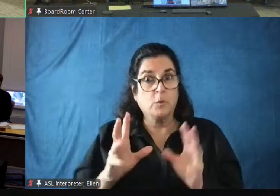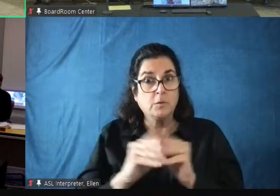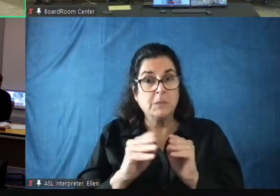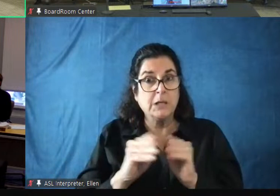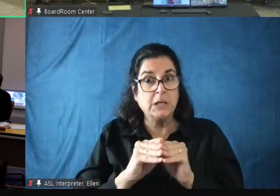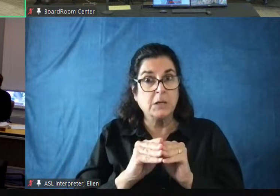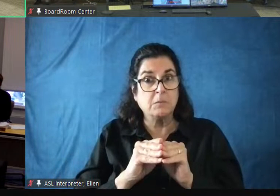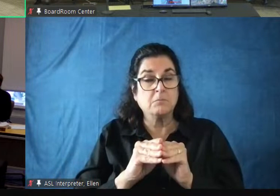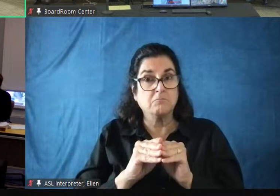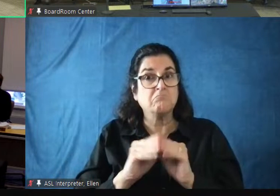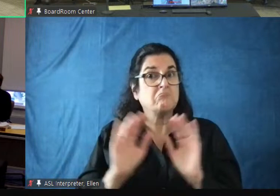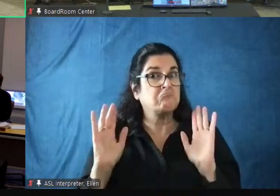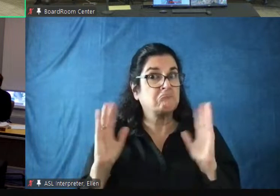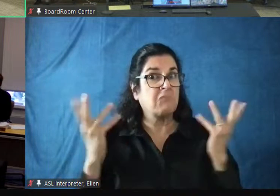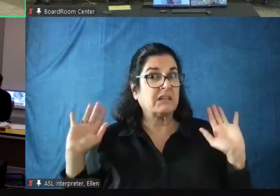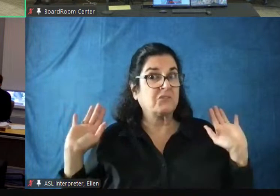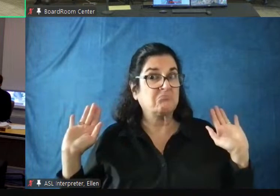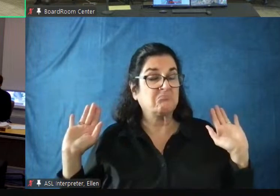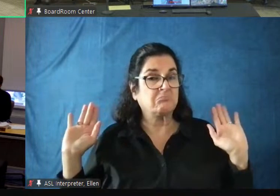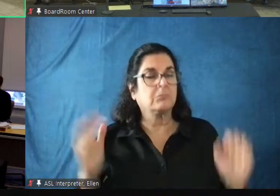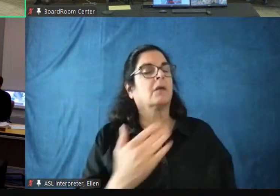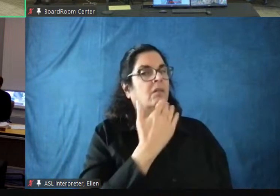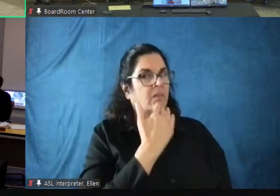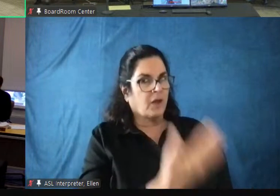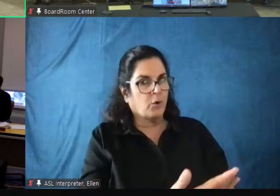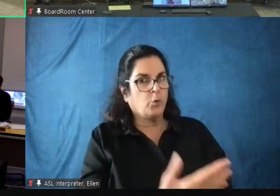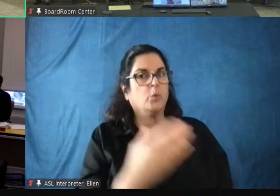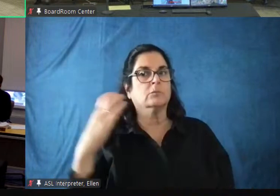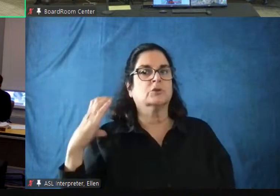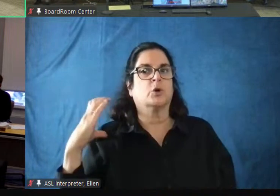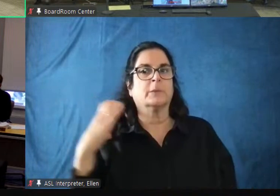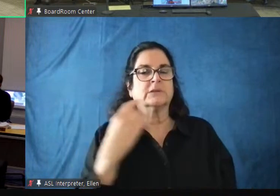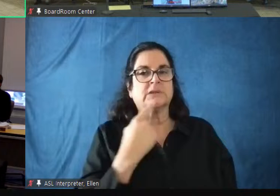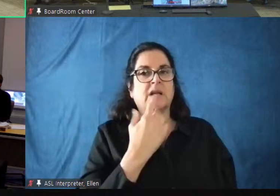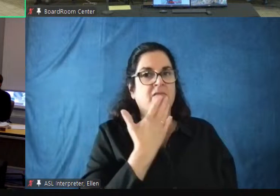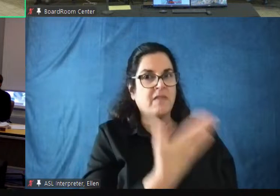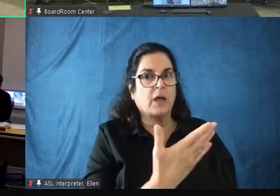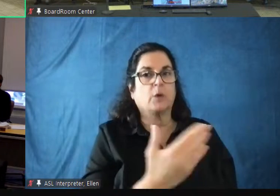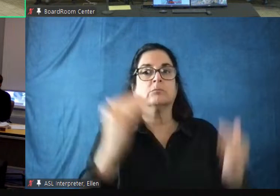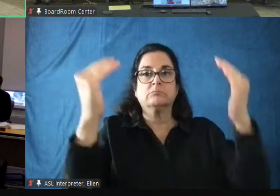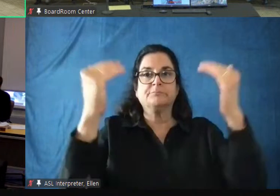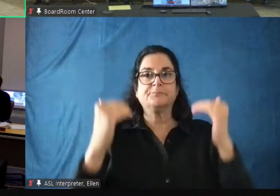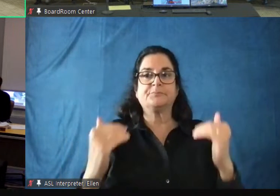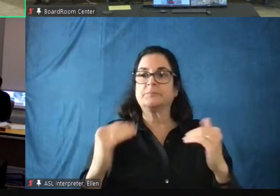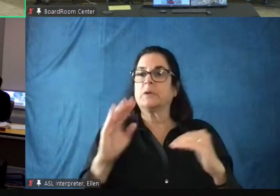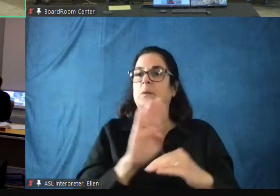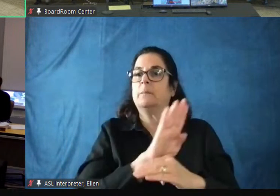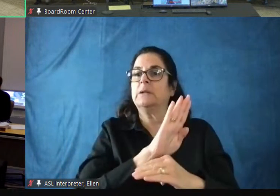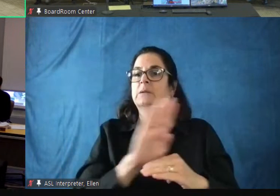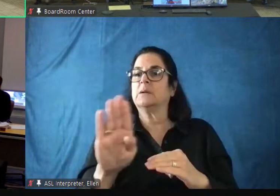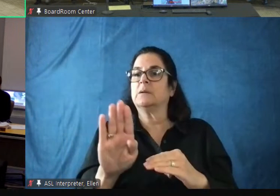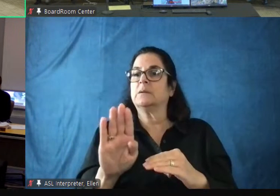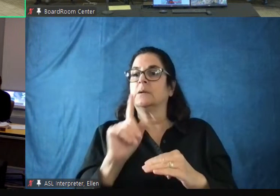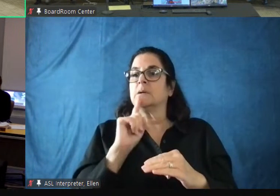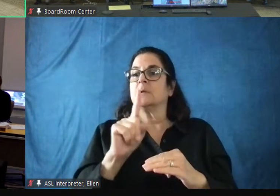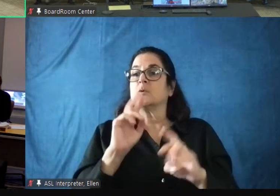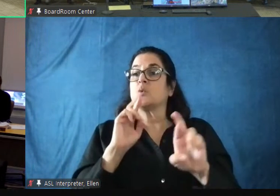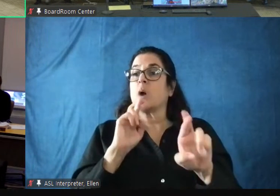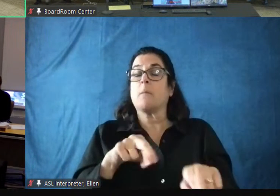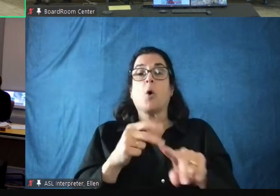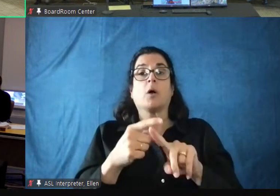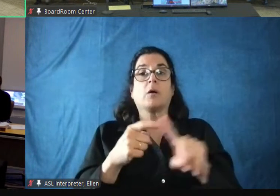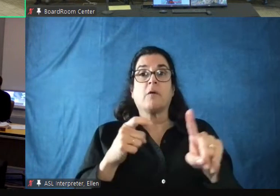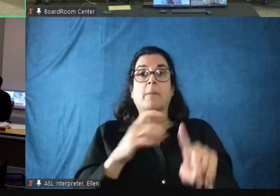And that's it, Chairman Barclay. Thank you. Our next order of business is a report from the Committee